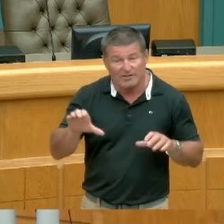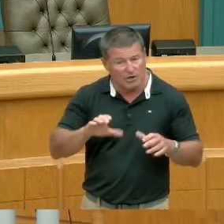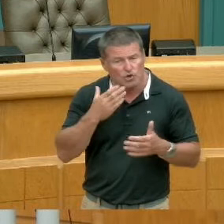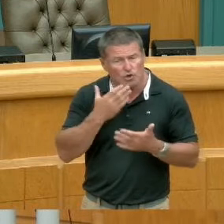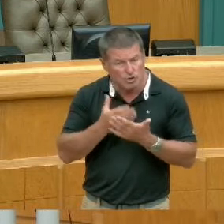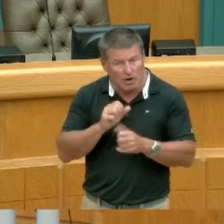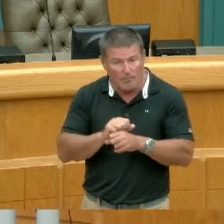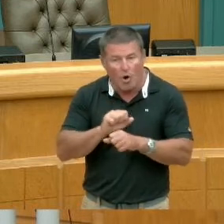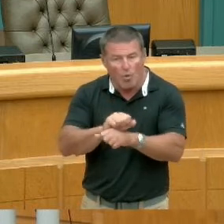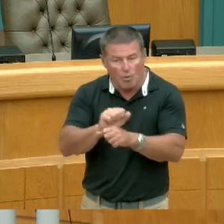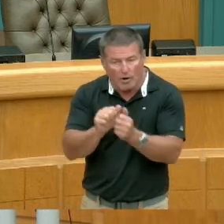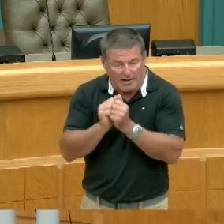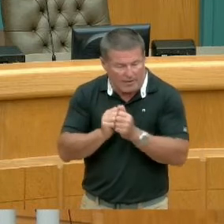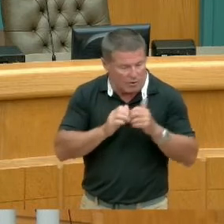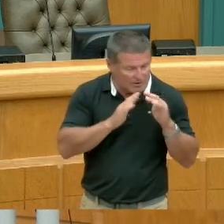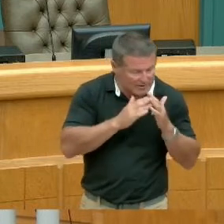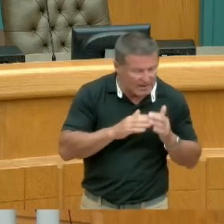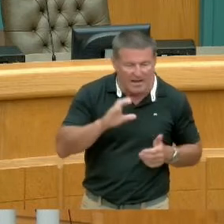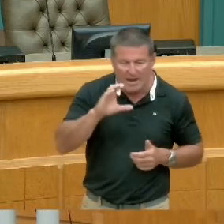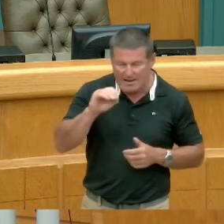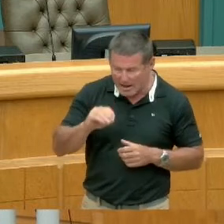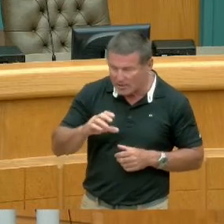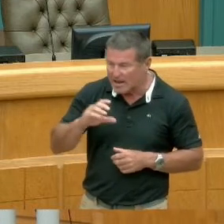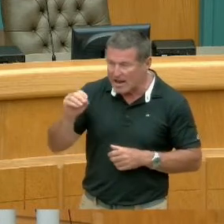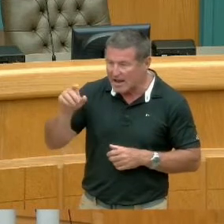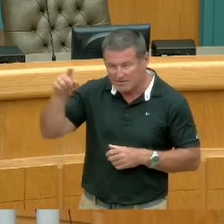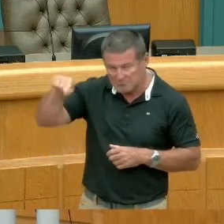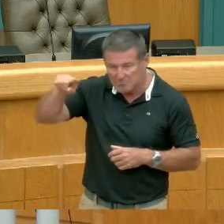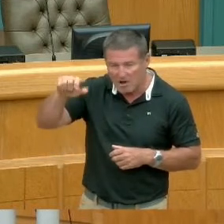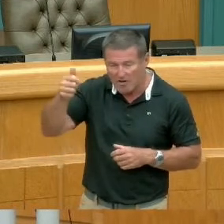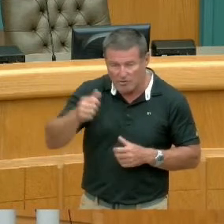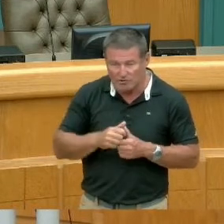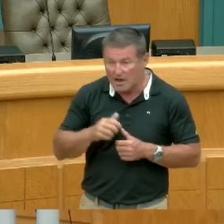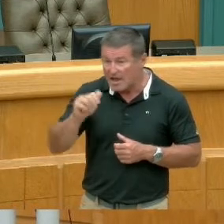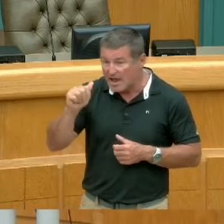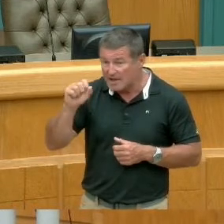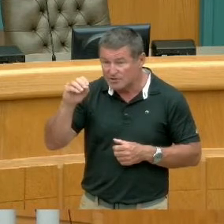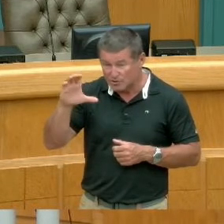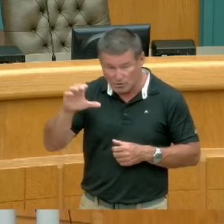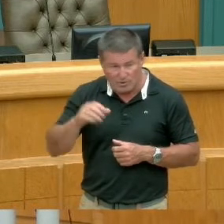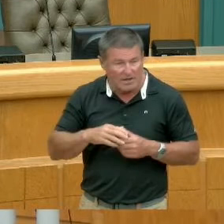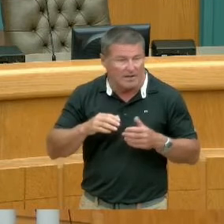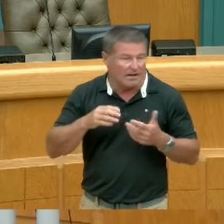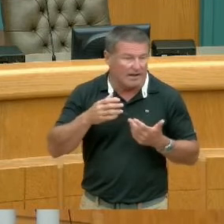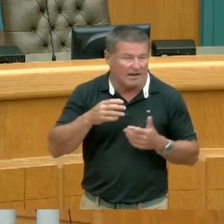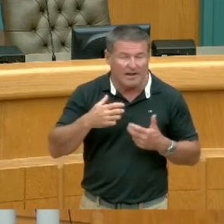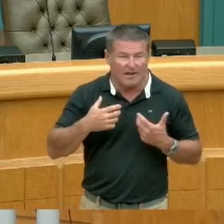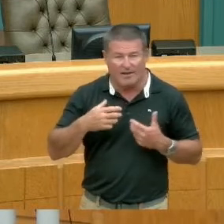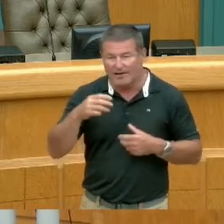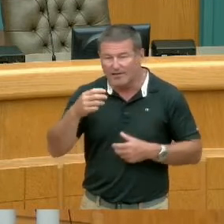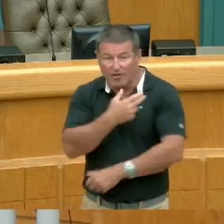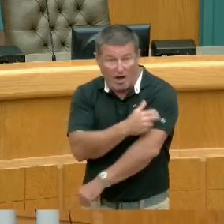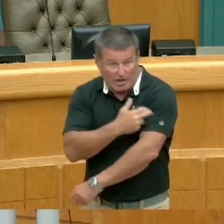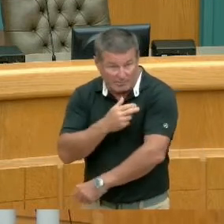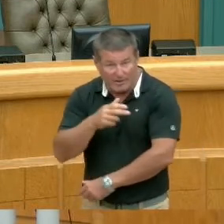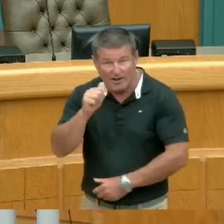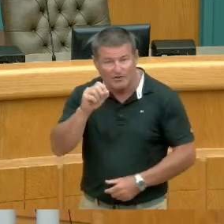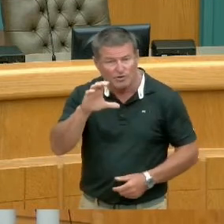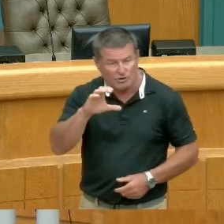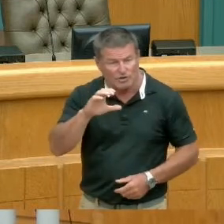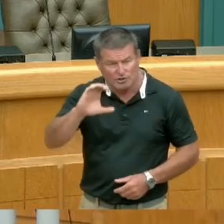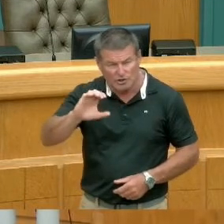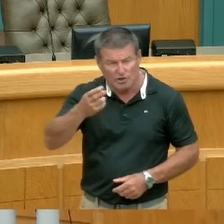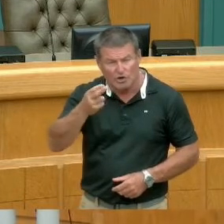county, legislative delegation, and our associations with our city county health department and Krista Spahn. And because of